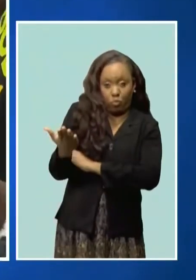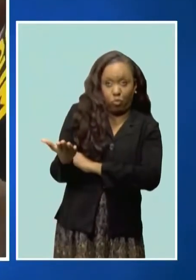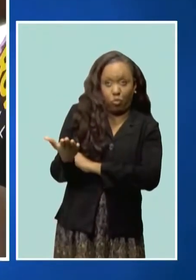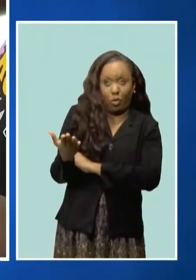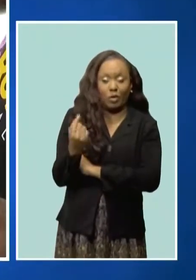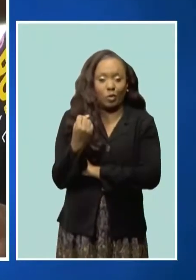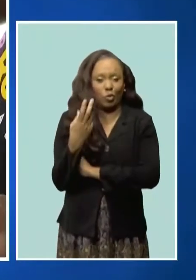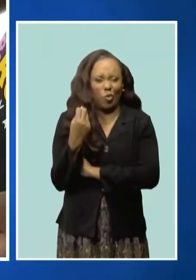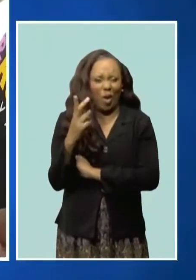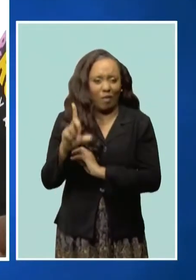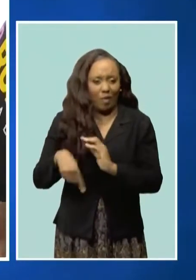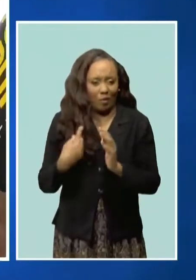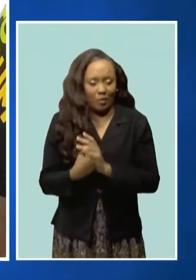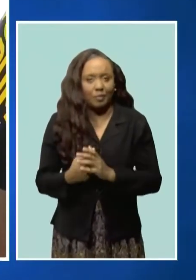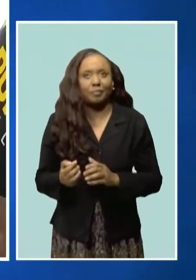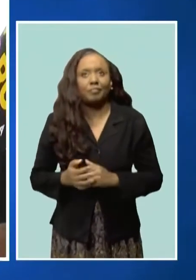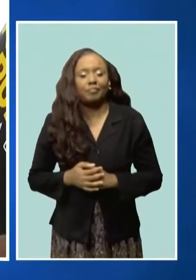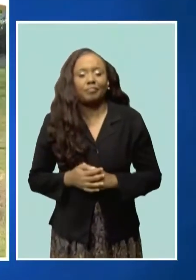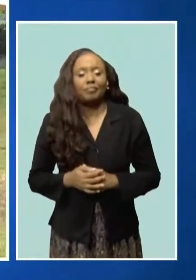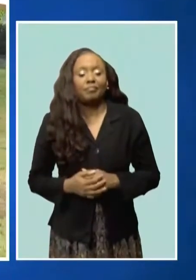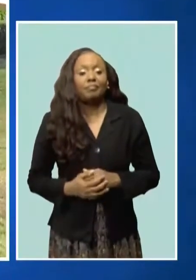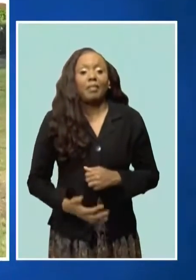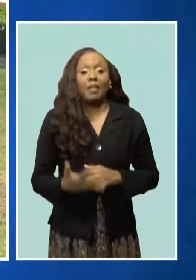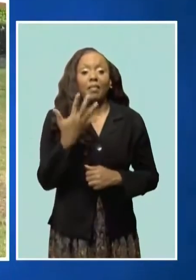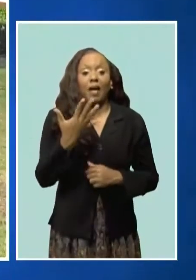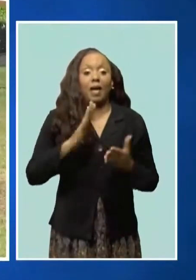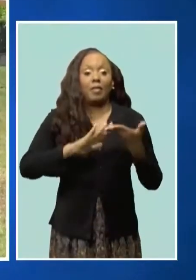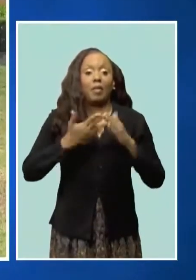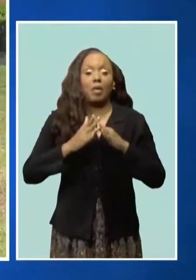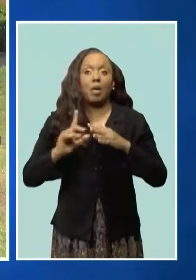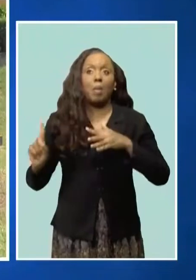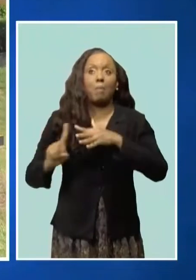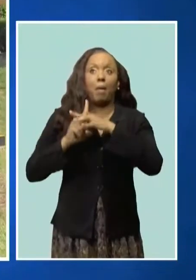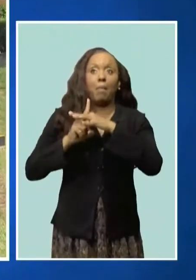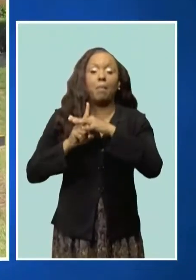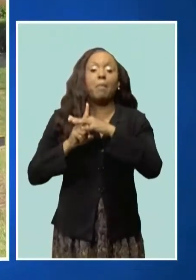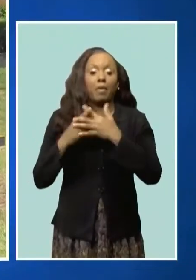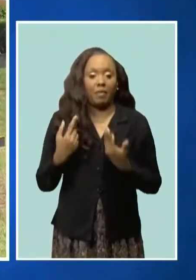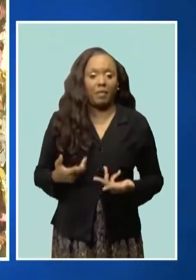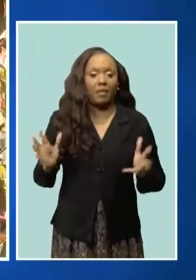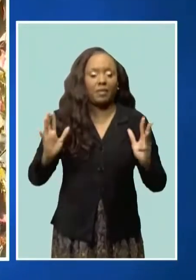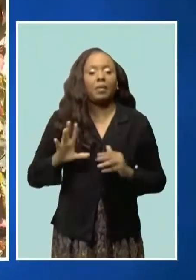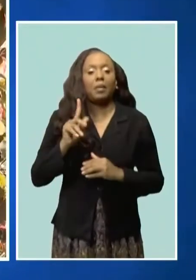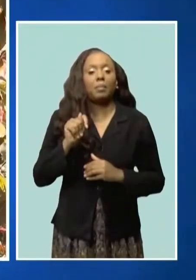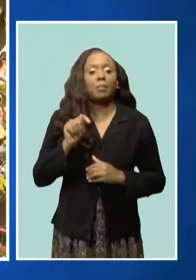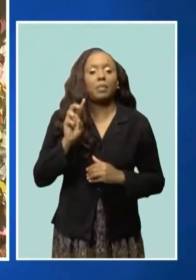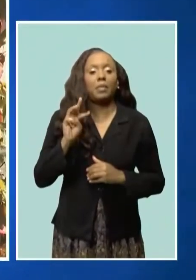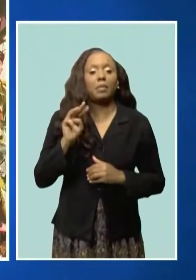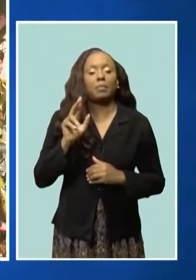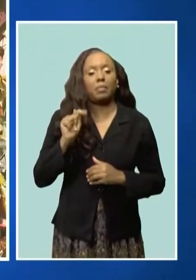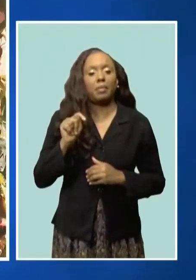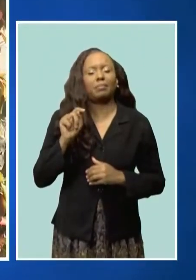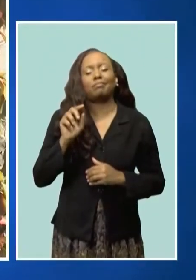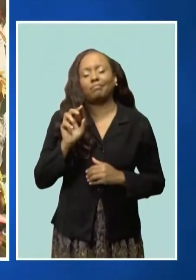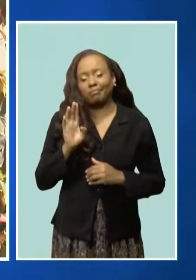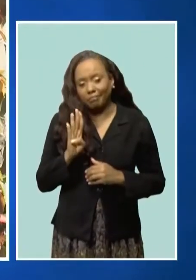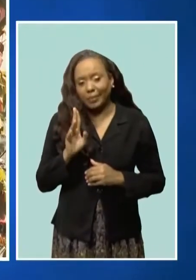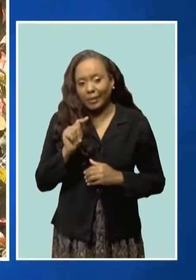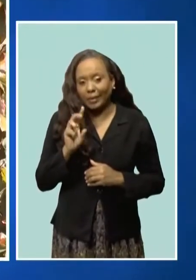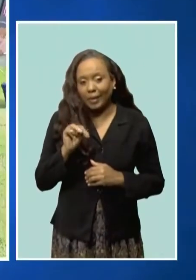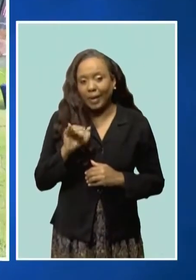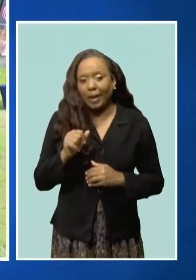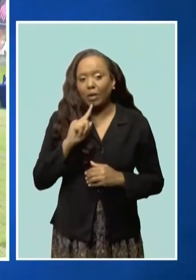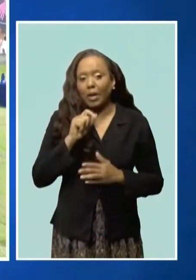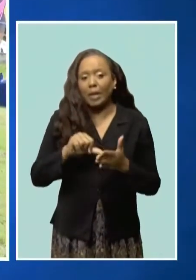5 community pop-ups have been completed, and the BTMI official has been impressed with the response, noting it augurs well for